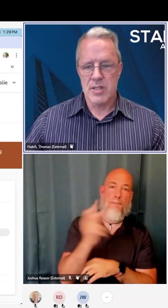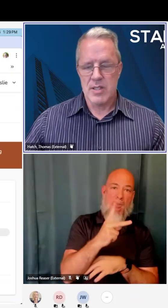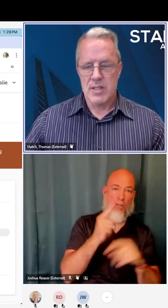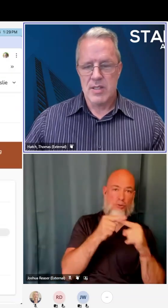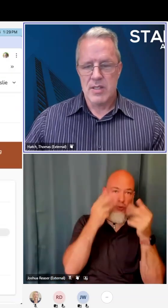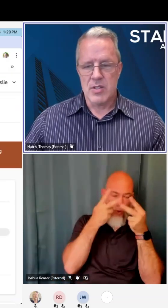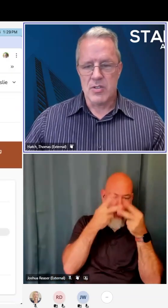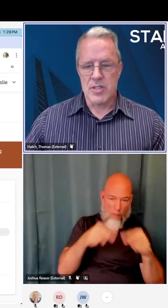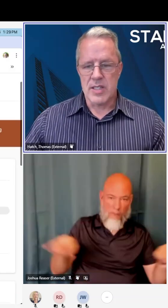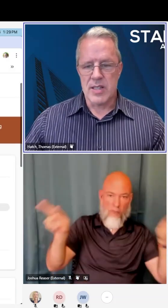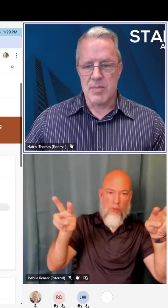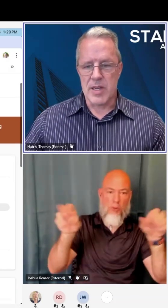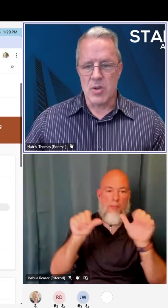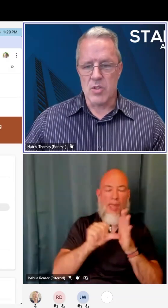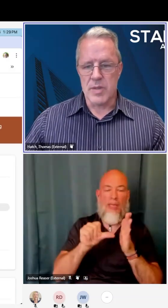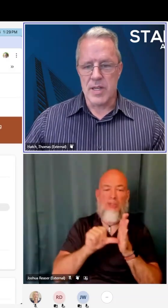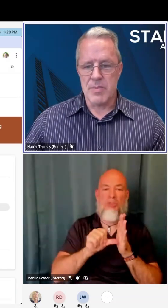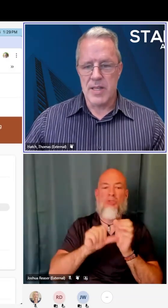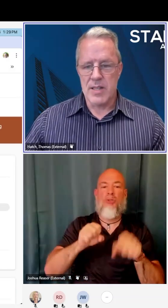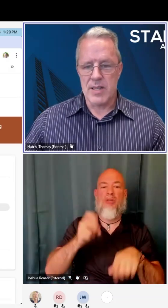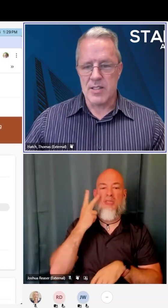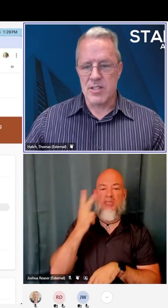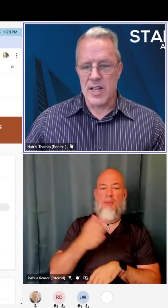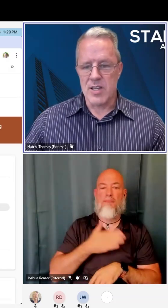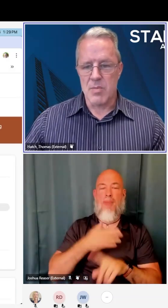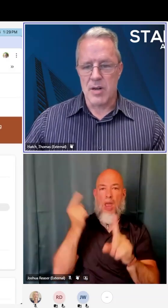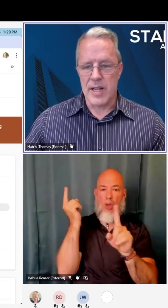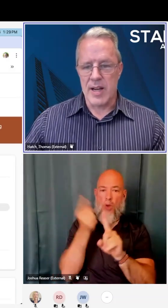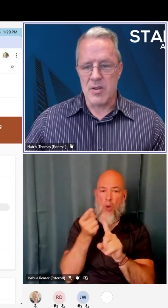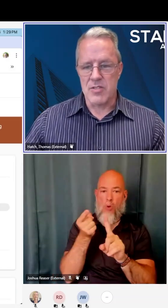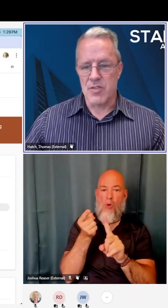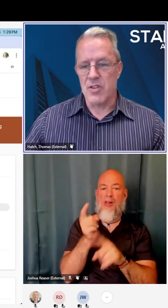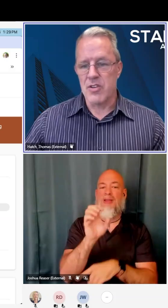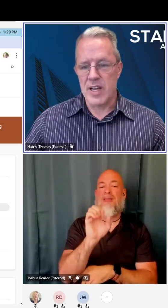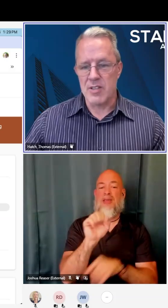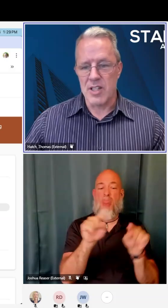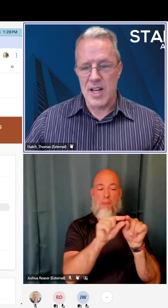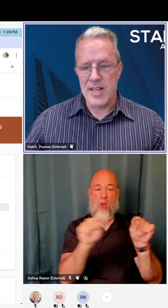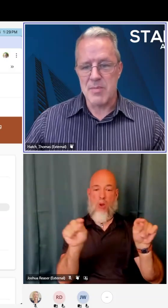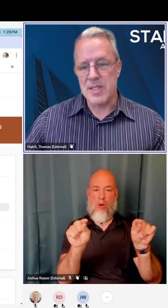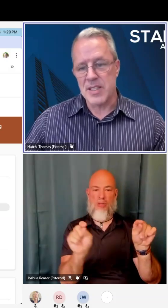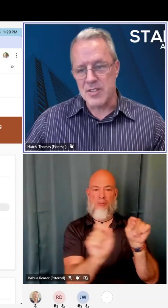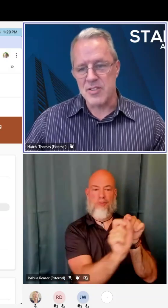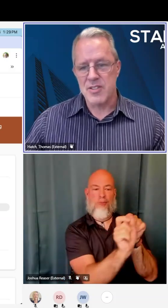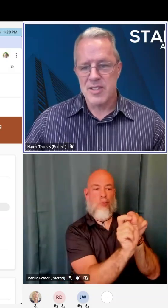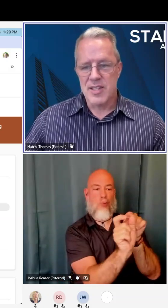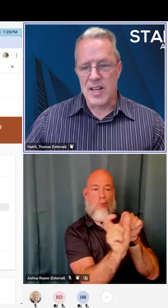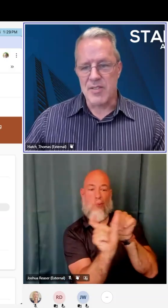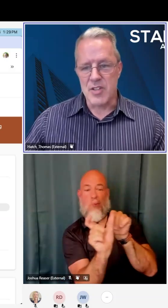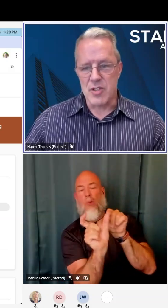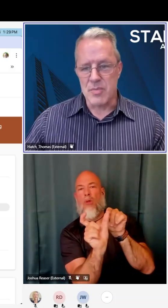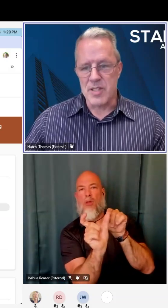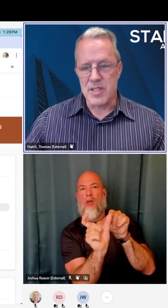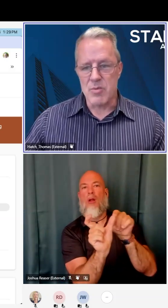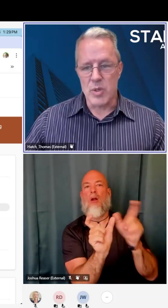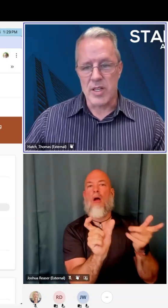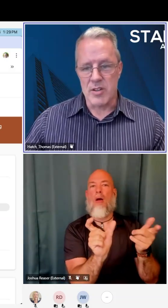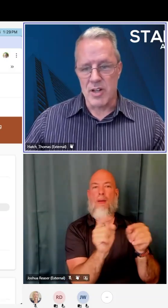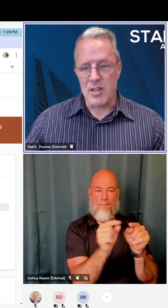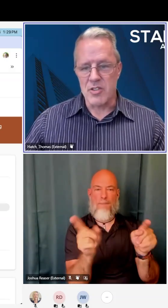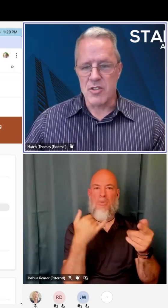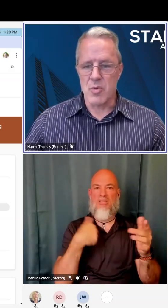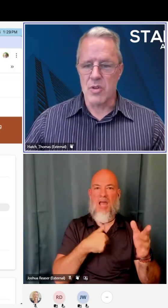page, you'll see that my goal's been updated and the slider bar now is further down the line because I've